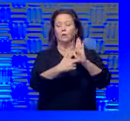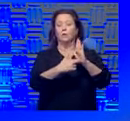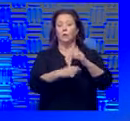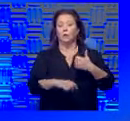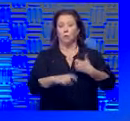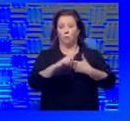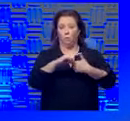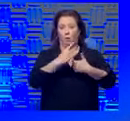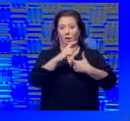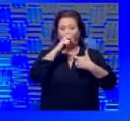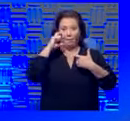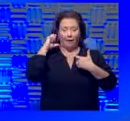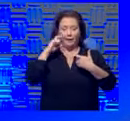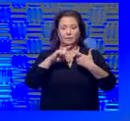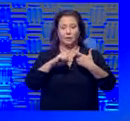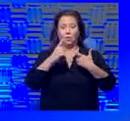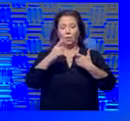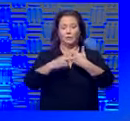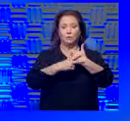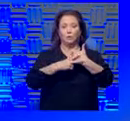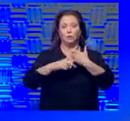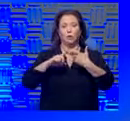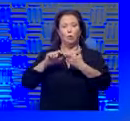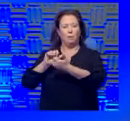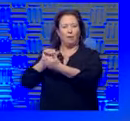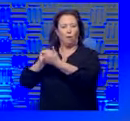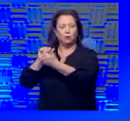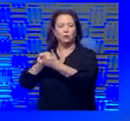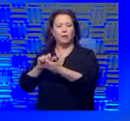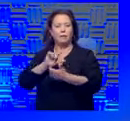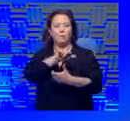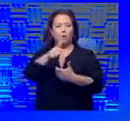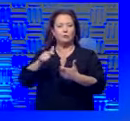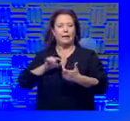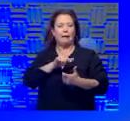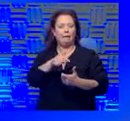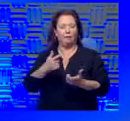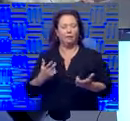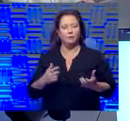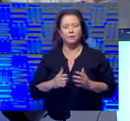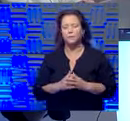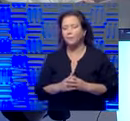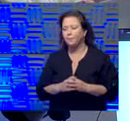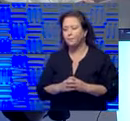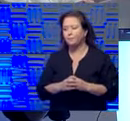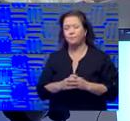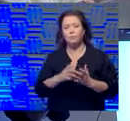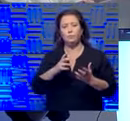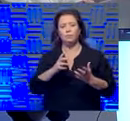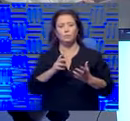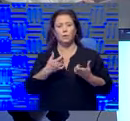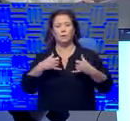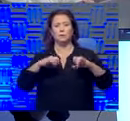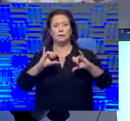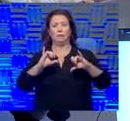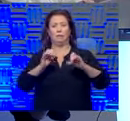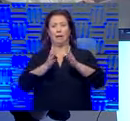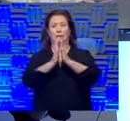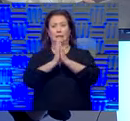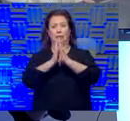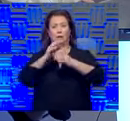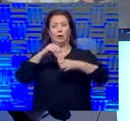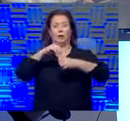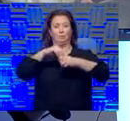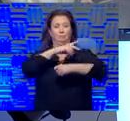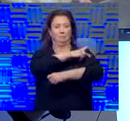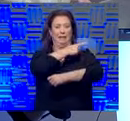one on your face, one in storage, and one being cleaned, and you can just rotate through those. And what do you think? We're still asking our inpatients to wear a mask. We